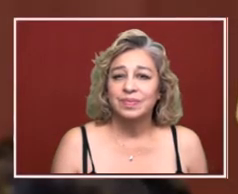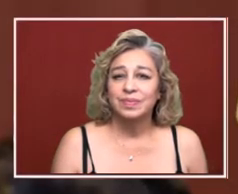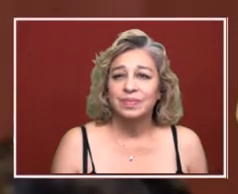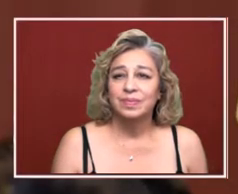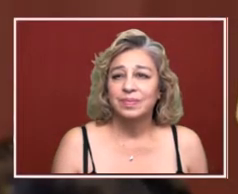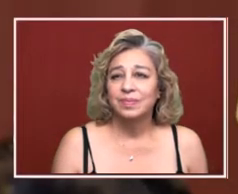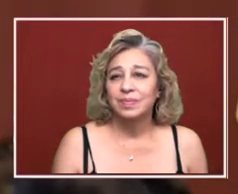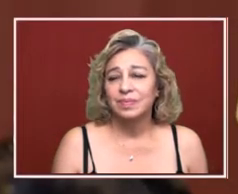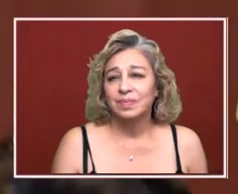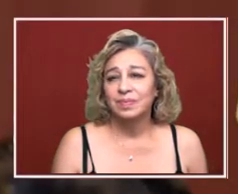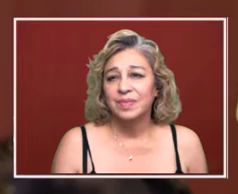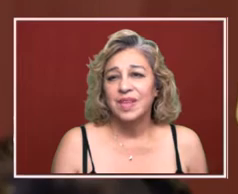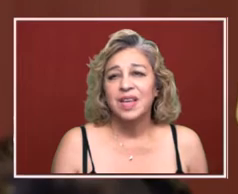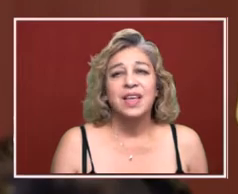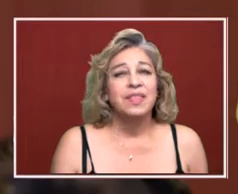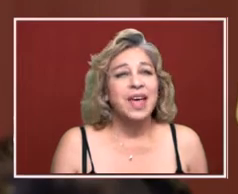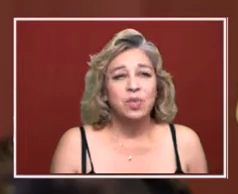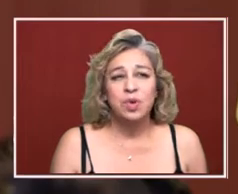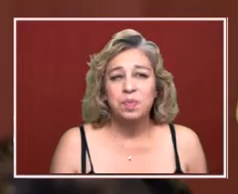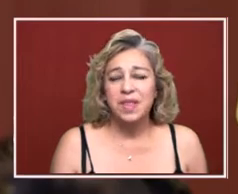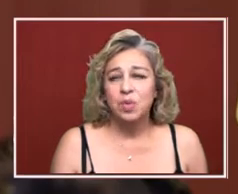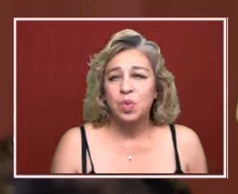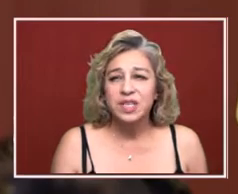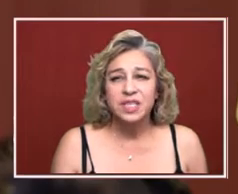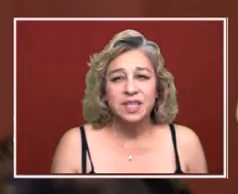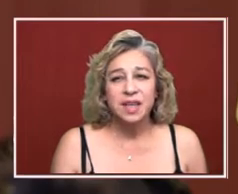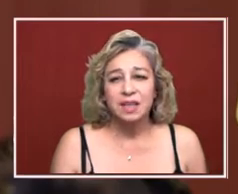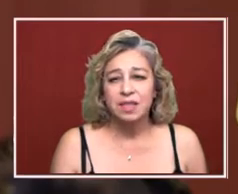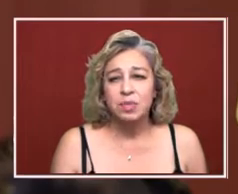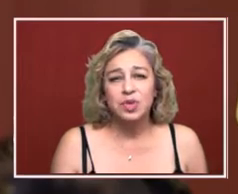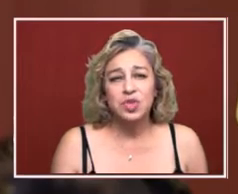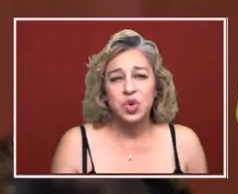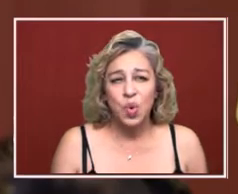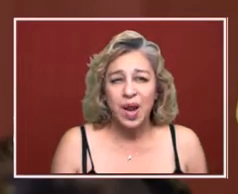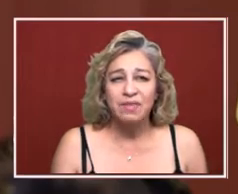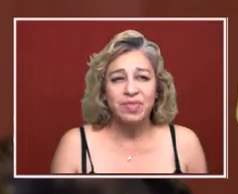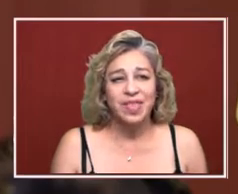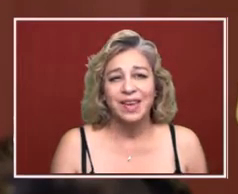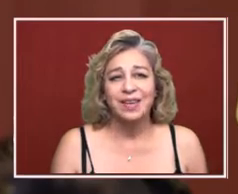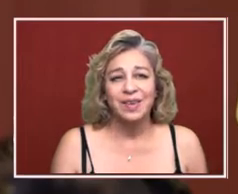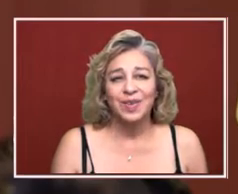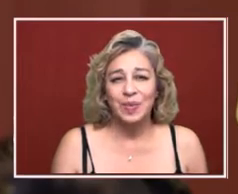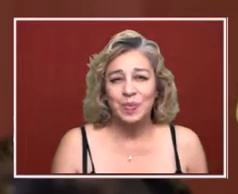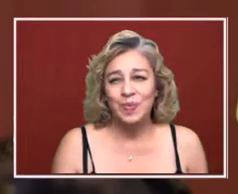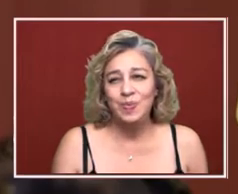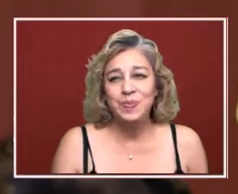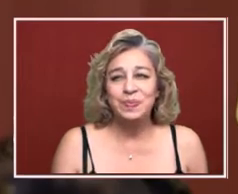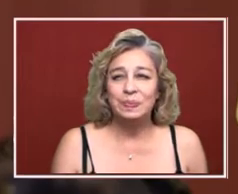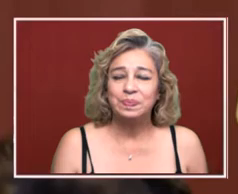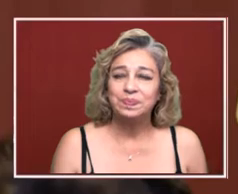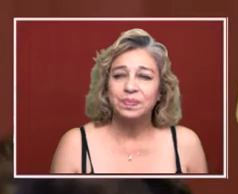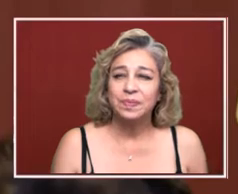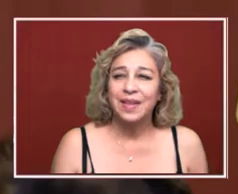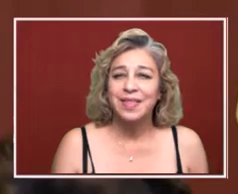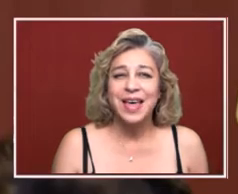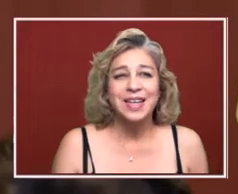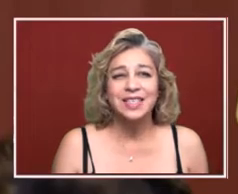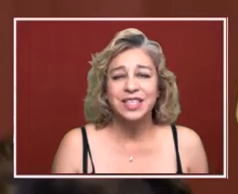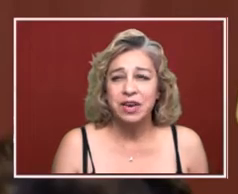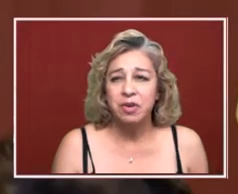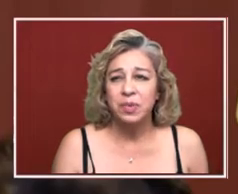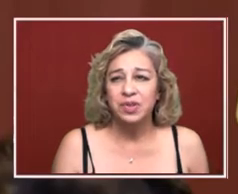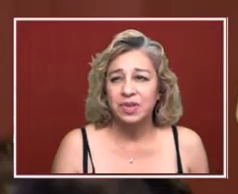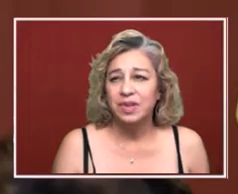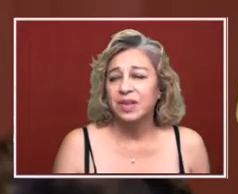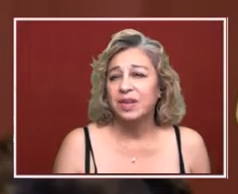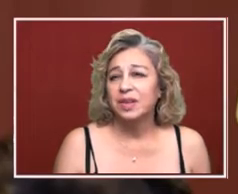más grave. That would be the worst thing, the most grave thing. Eso es terrible. That is terrible.